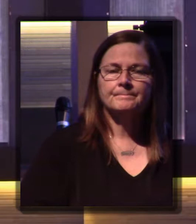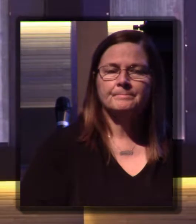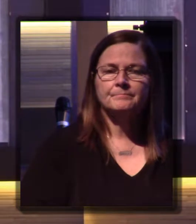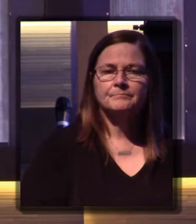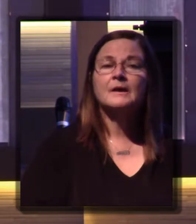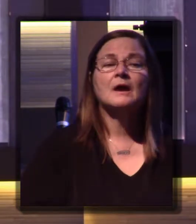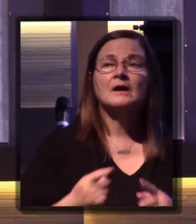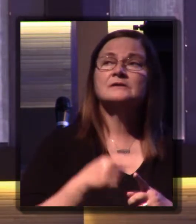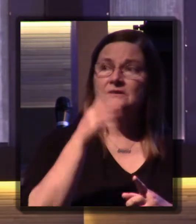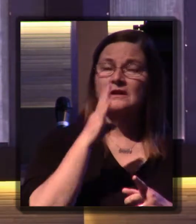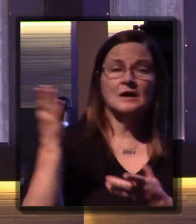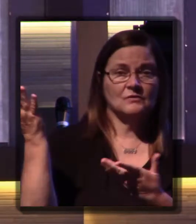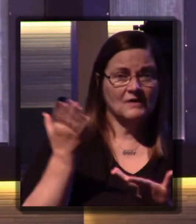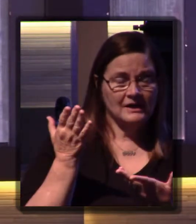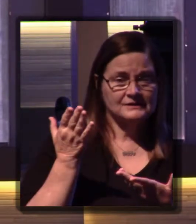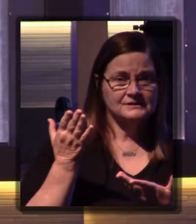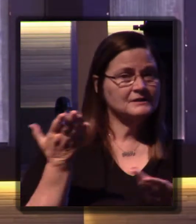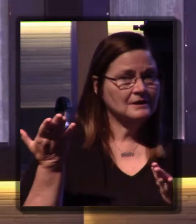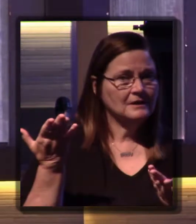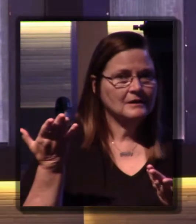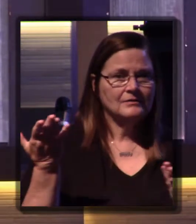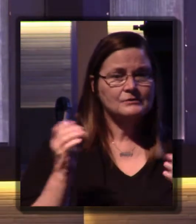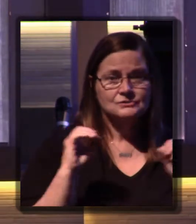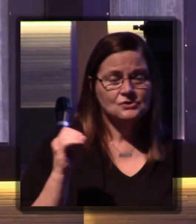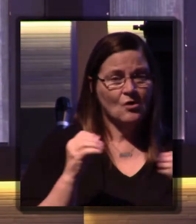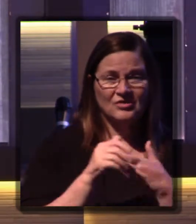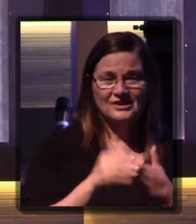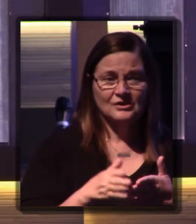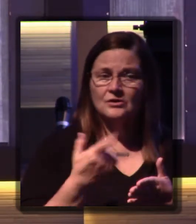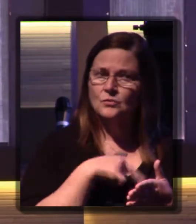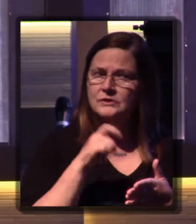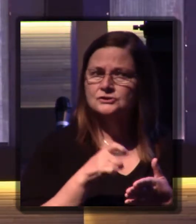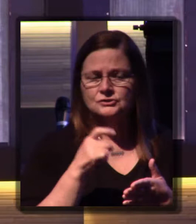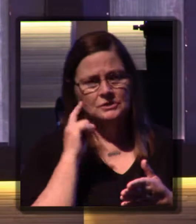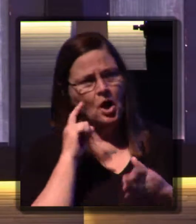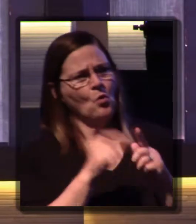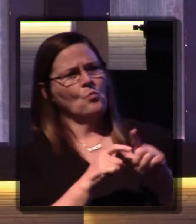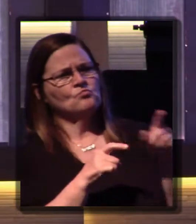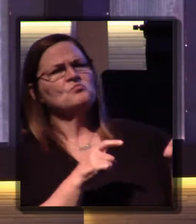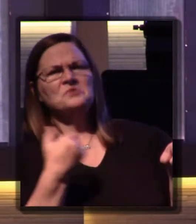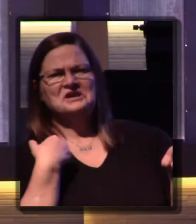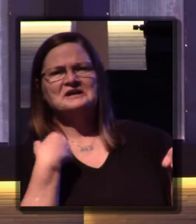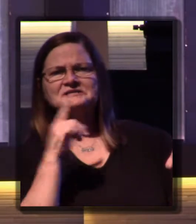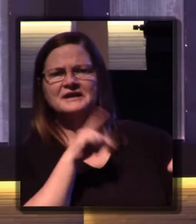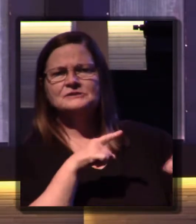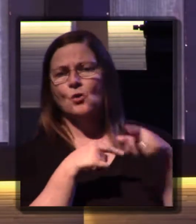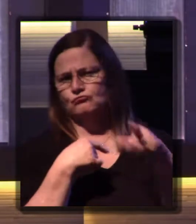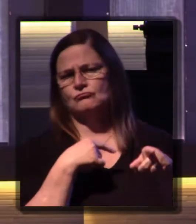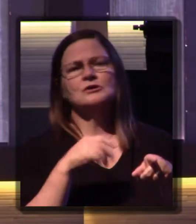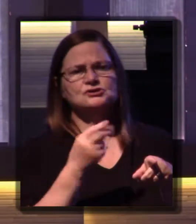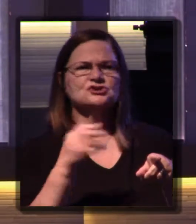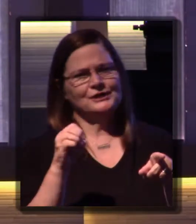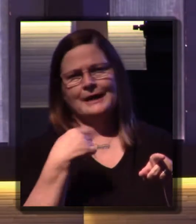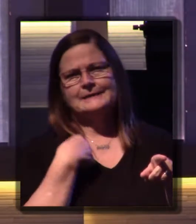It's impossible until God provides it. And so there is no leader that we should look to and think, oh, he has the answers, or oh,